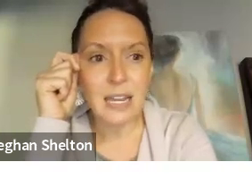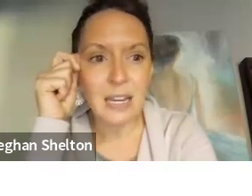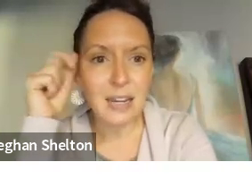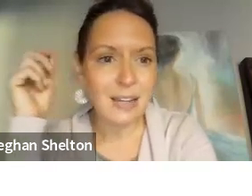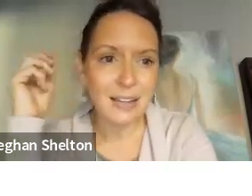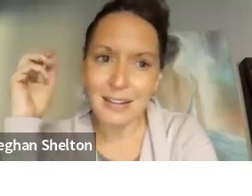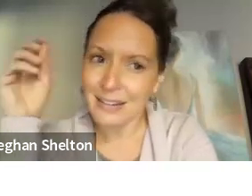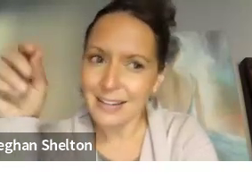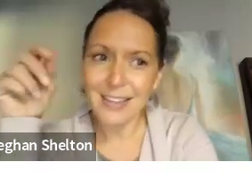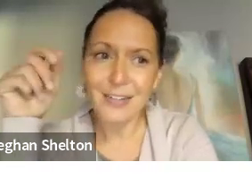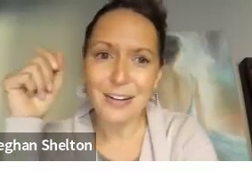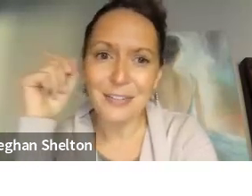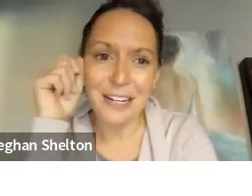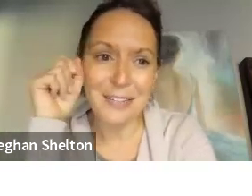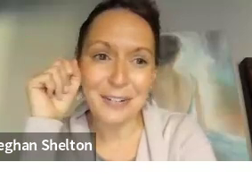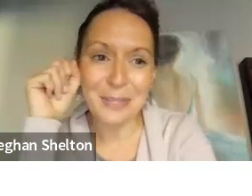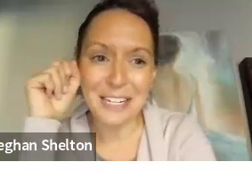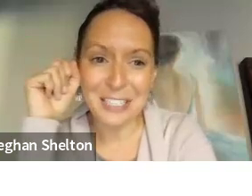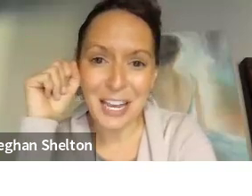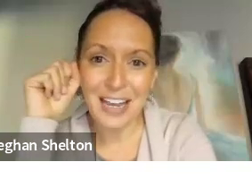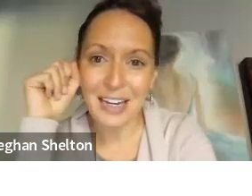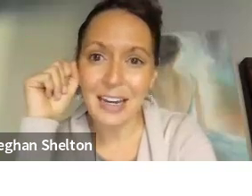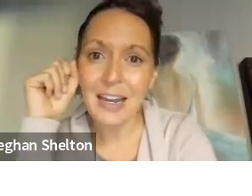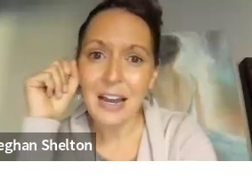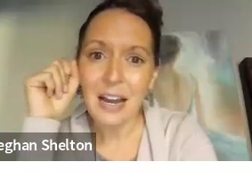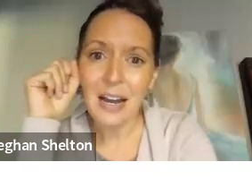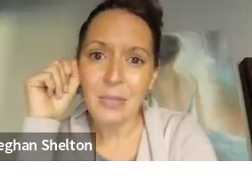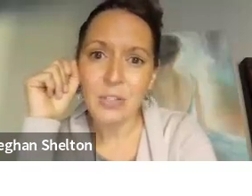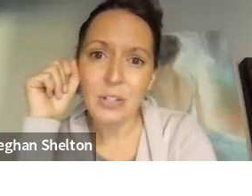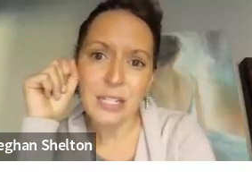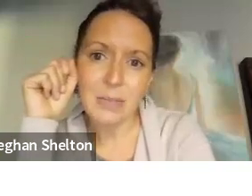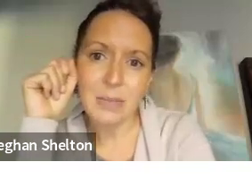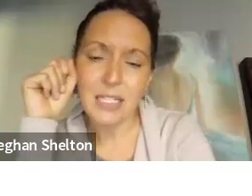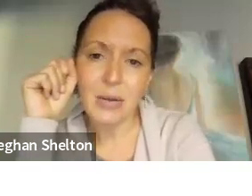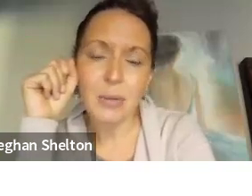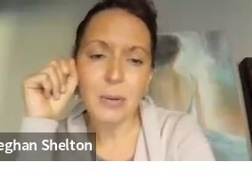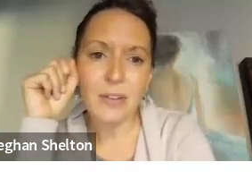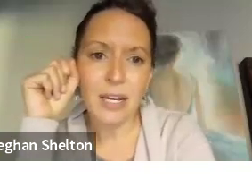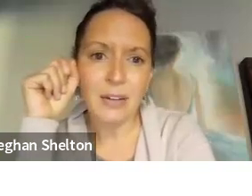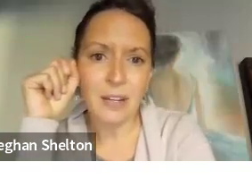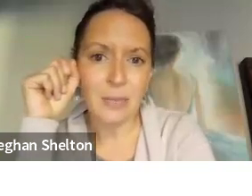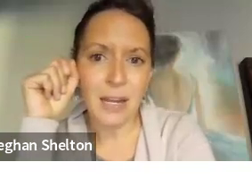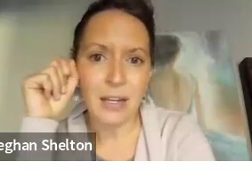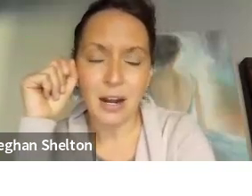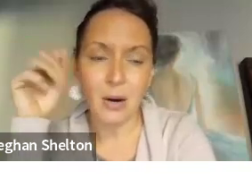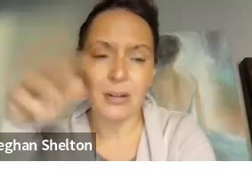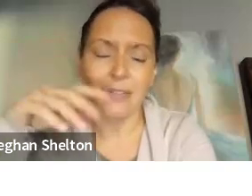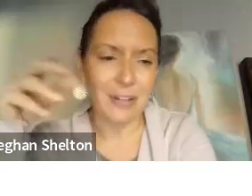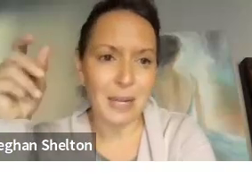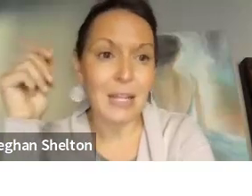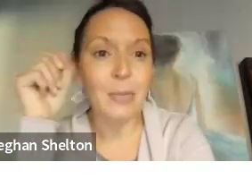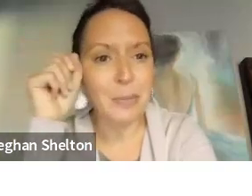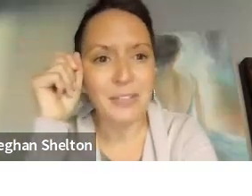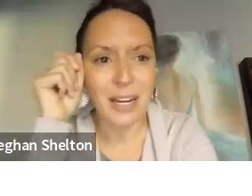once they hit the ground running for BHA, during these meetings, they will be providing feedback, or